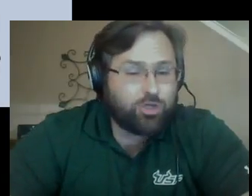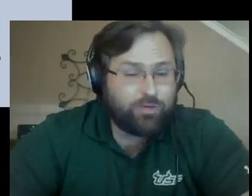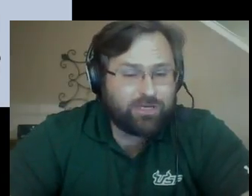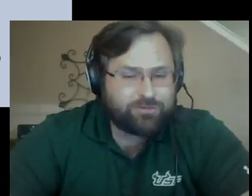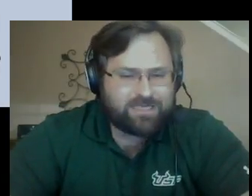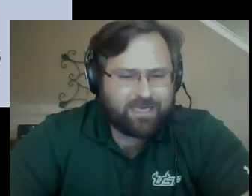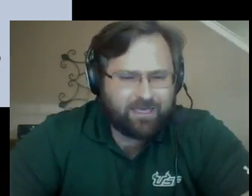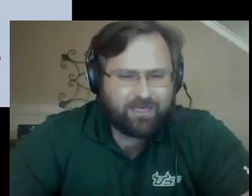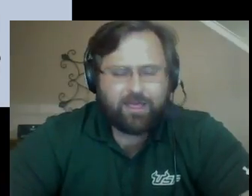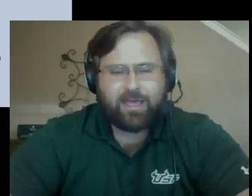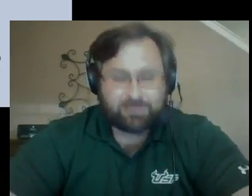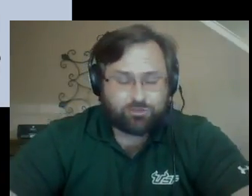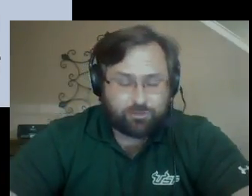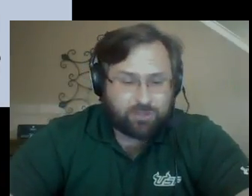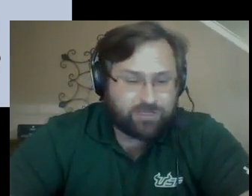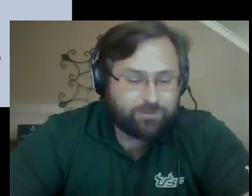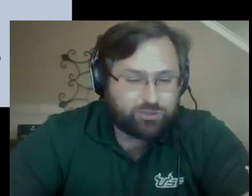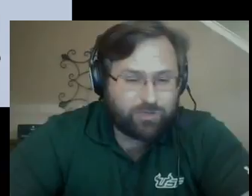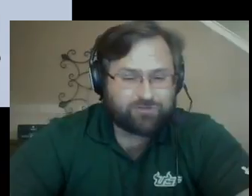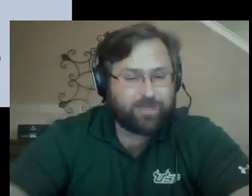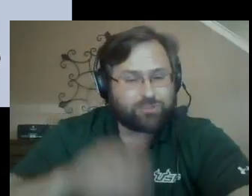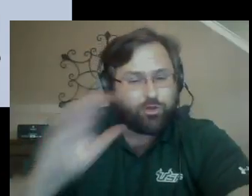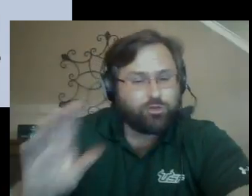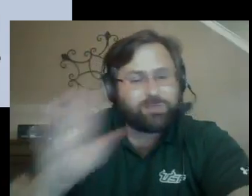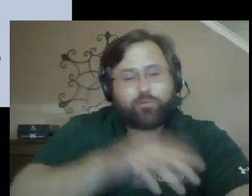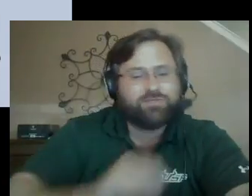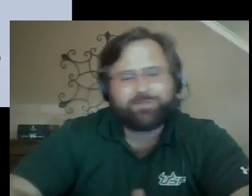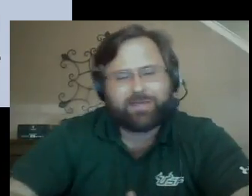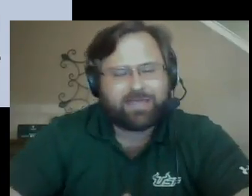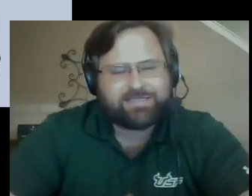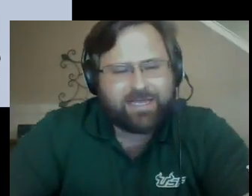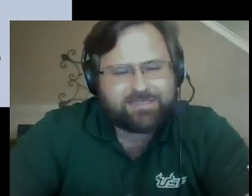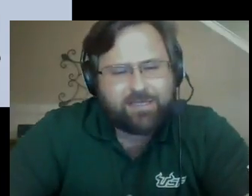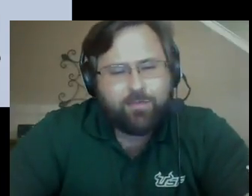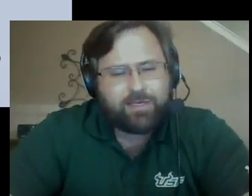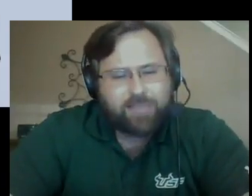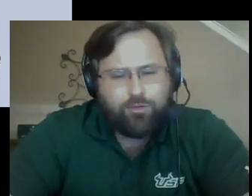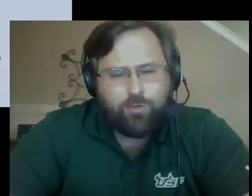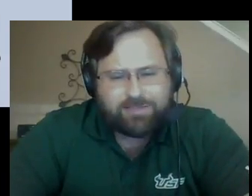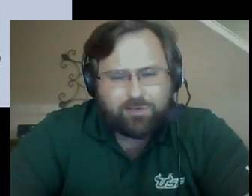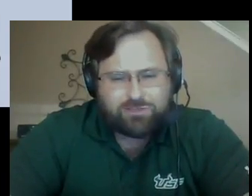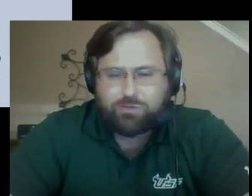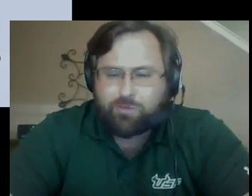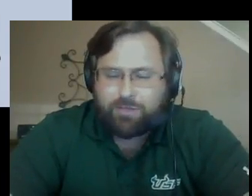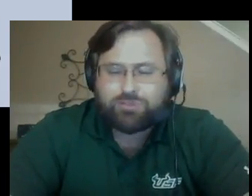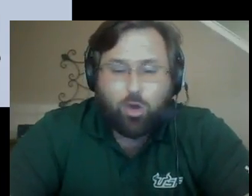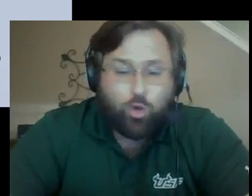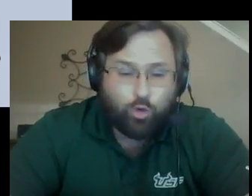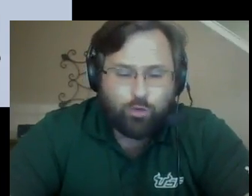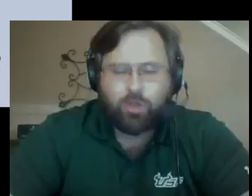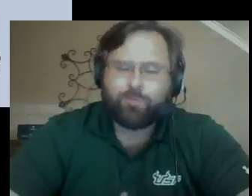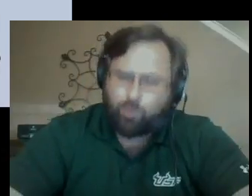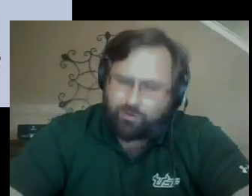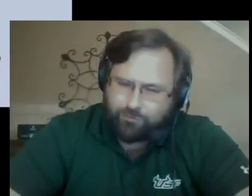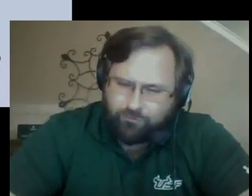in English, who did you see, is a question with a transformation. The who's been moved to the beginning of the sentence, because otherwise the question would be you saw